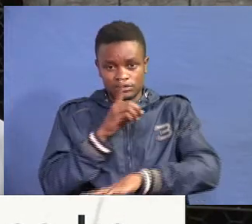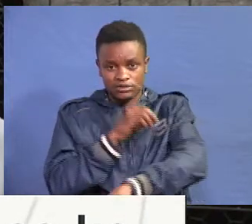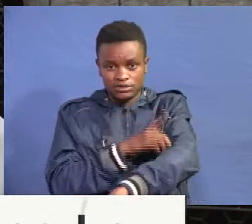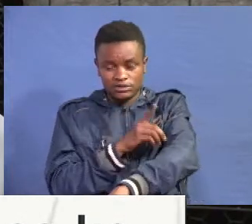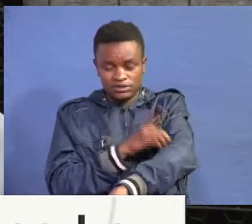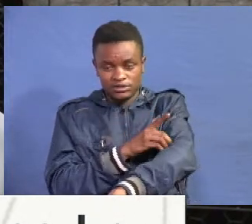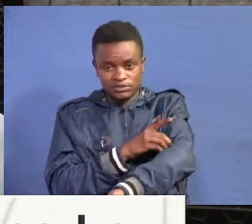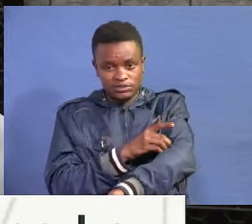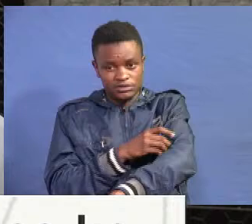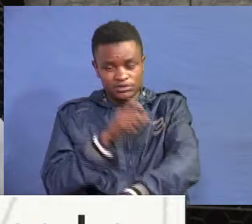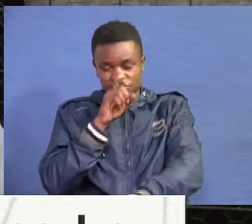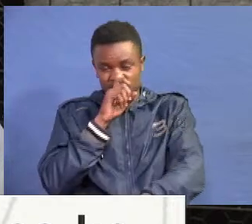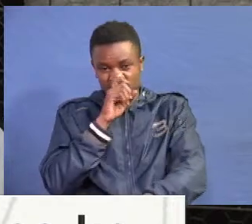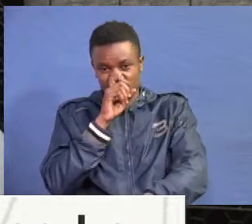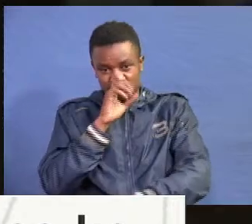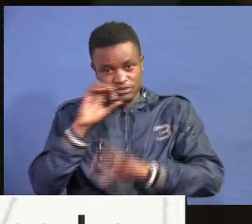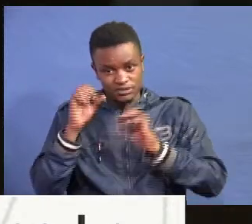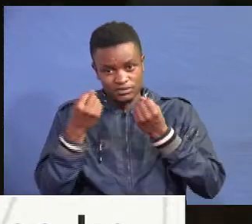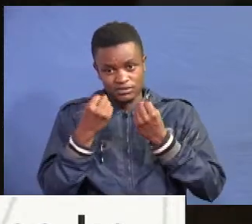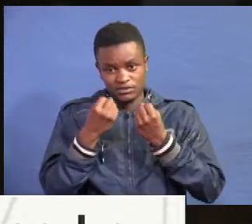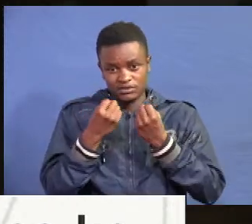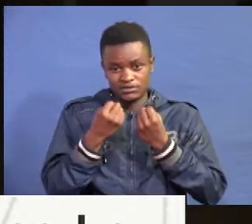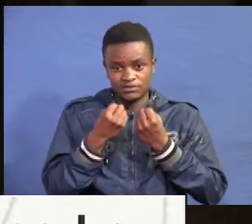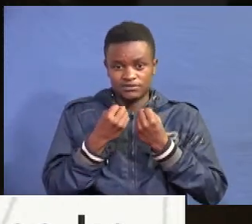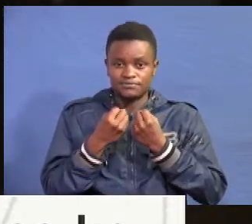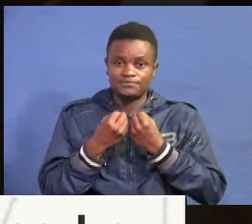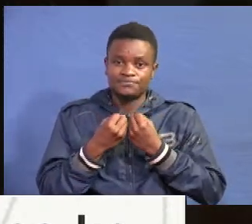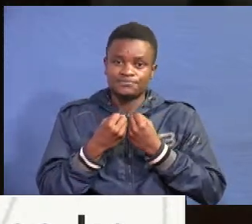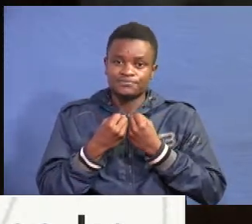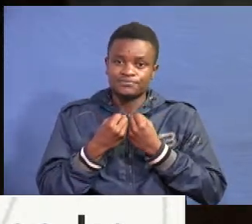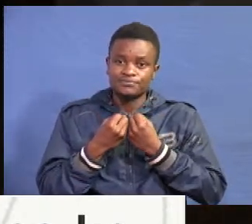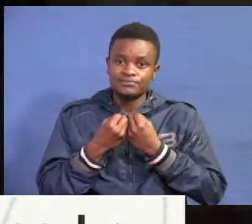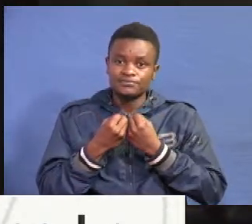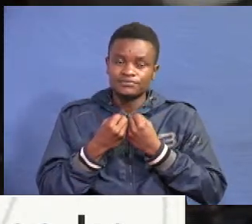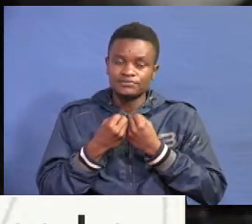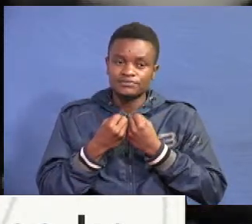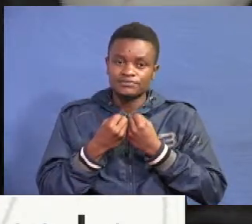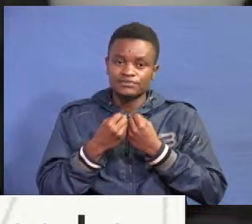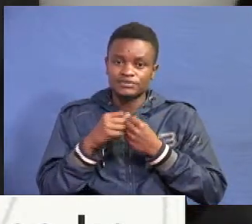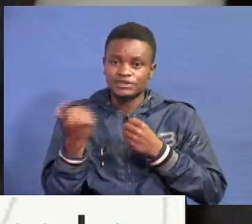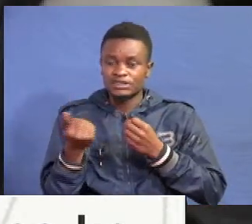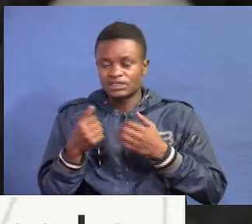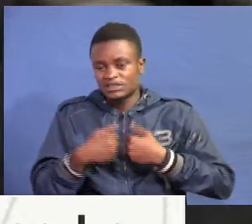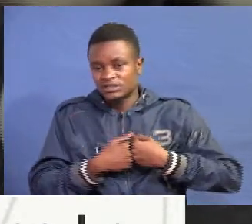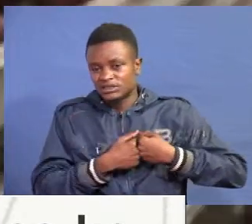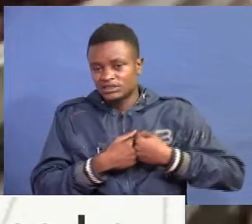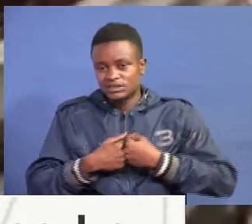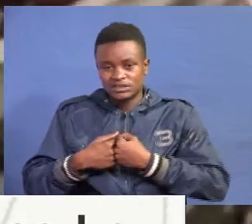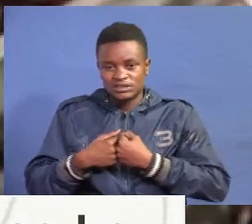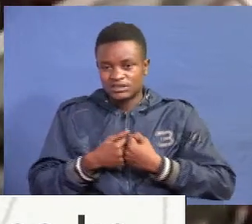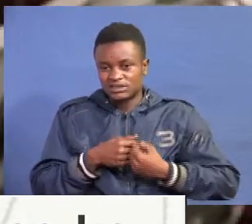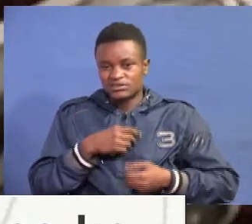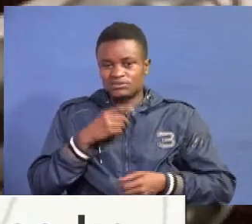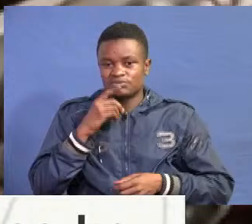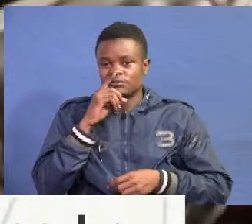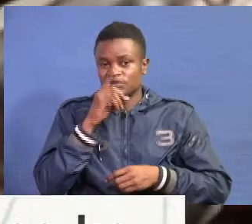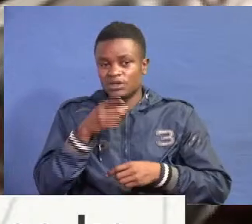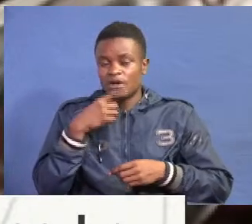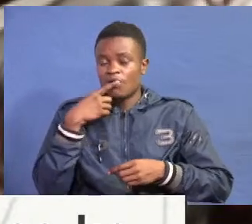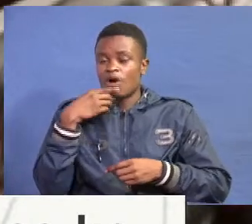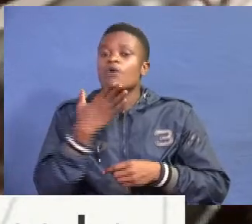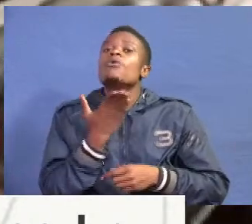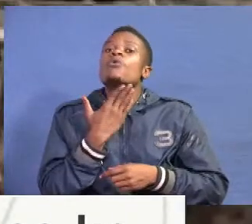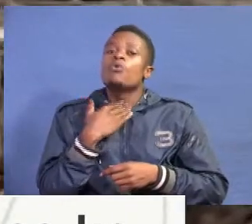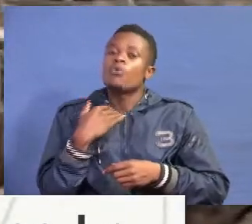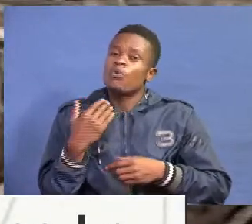pre-brooded chicks, and that enhances survival. Despite these highlighted challenges, Cheruyot now encourages farmers to invest even more in